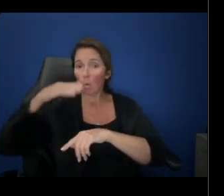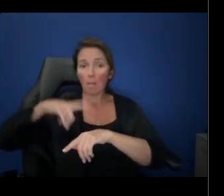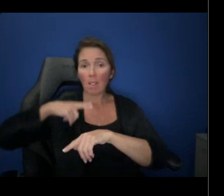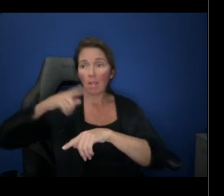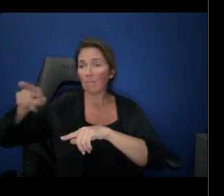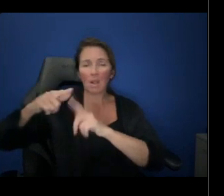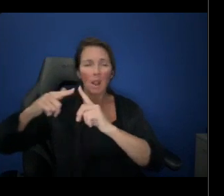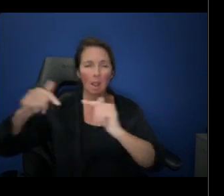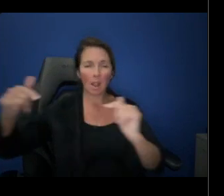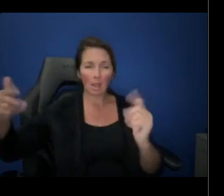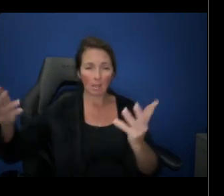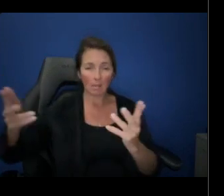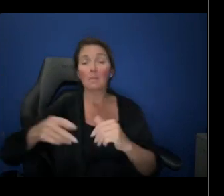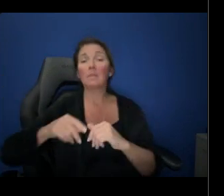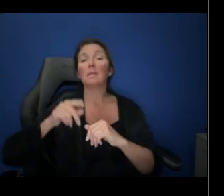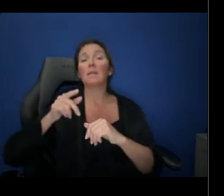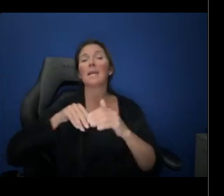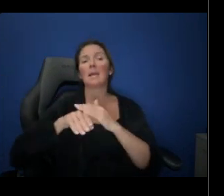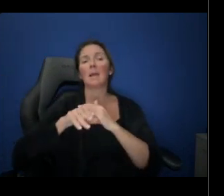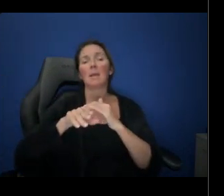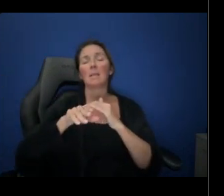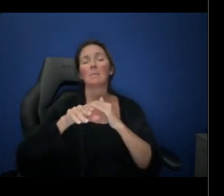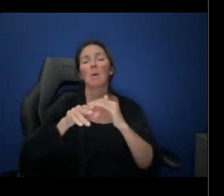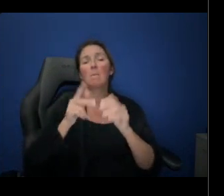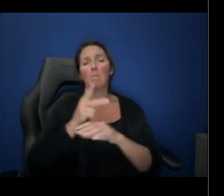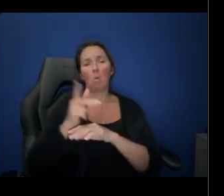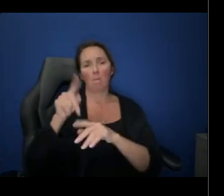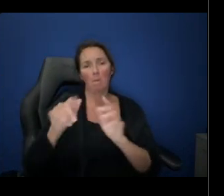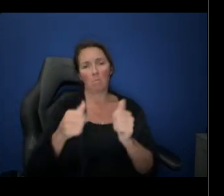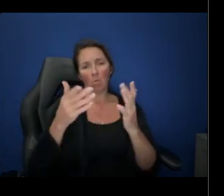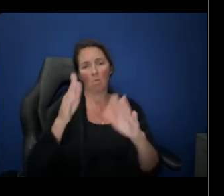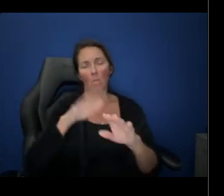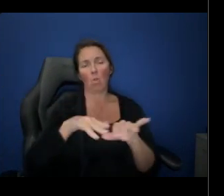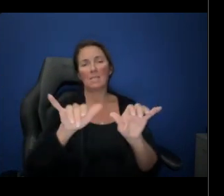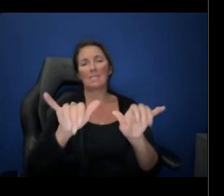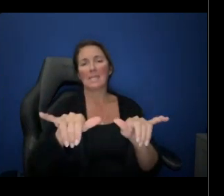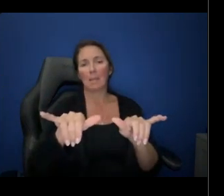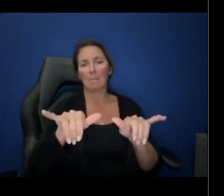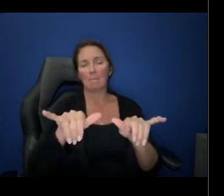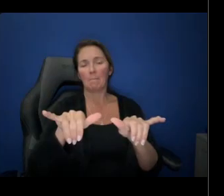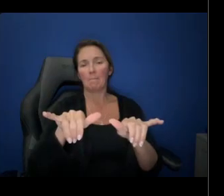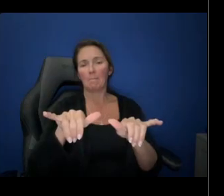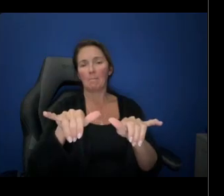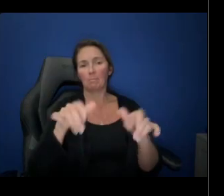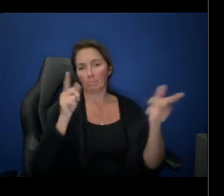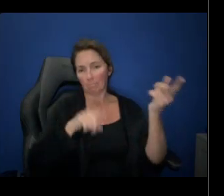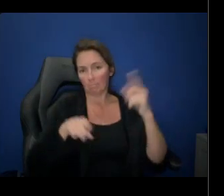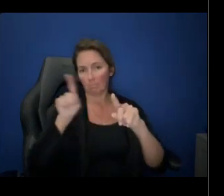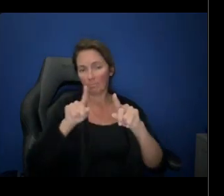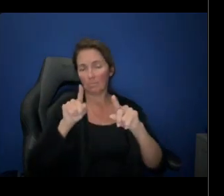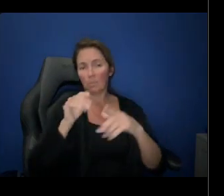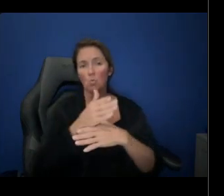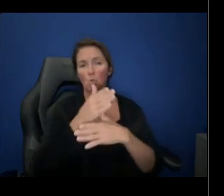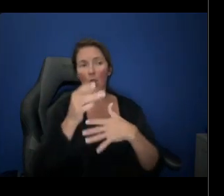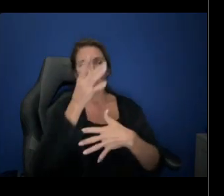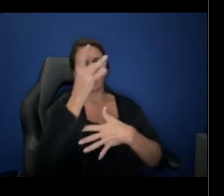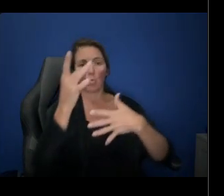etc., accessible parking must be provided on the same terms and range of